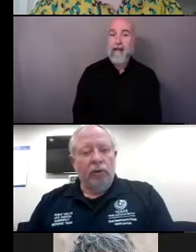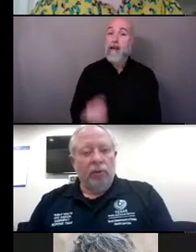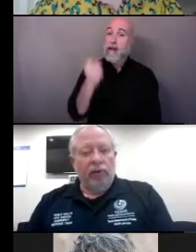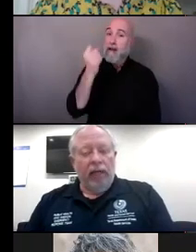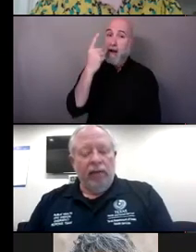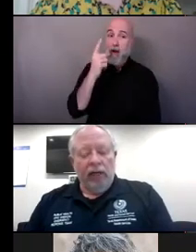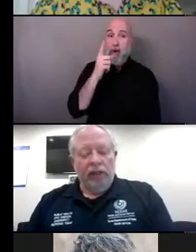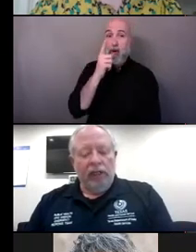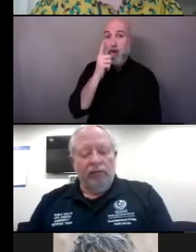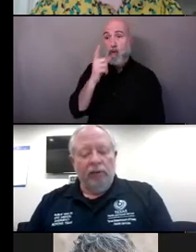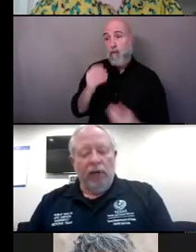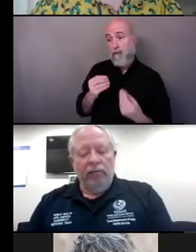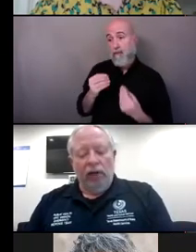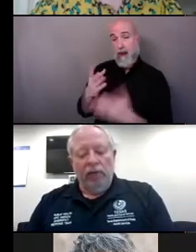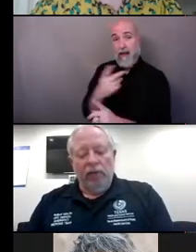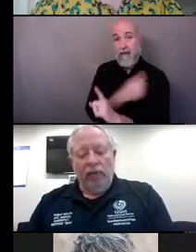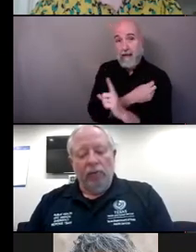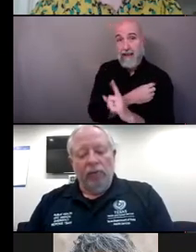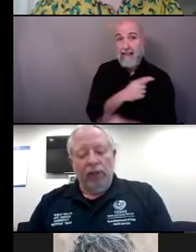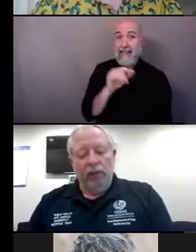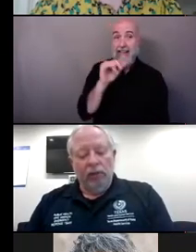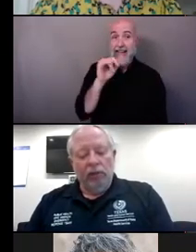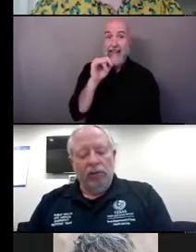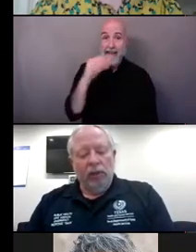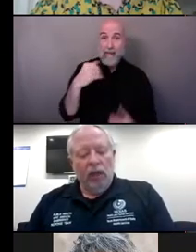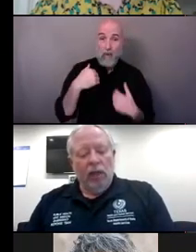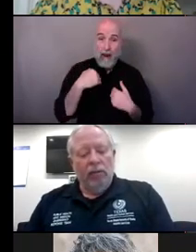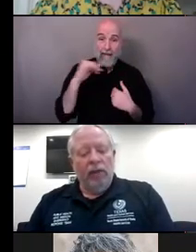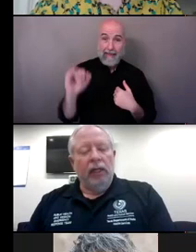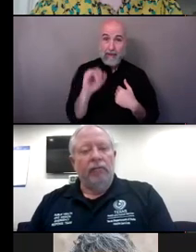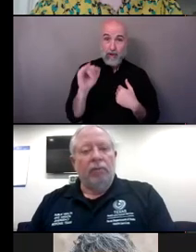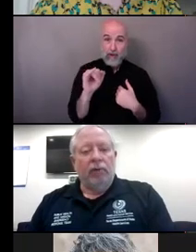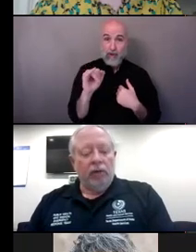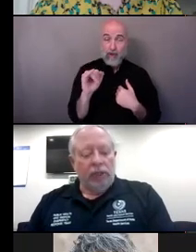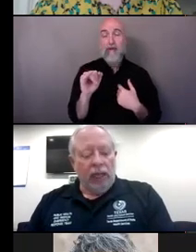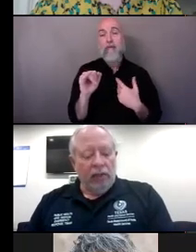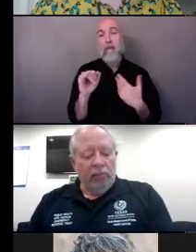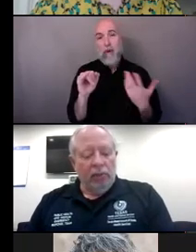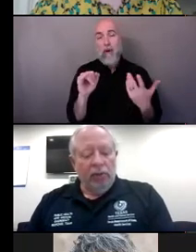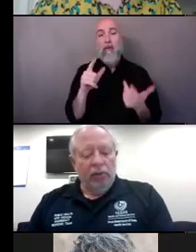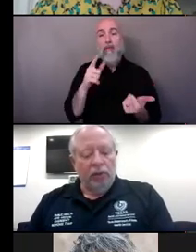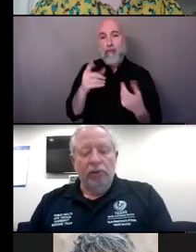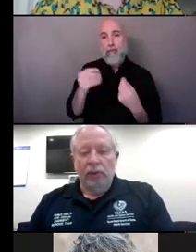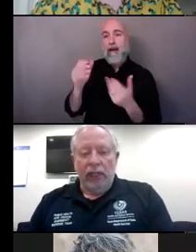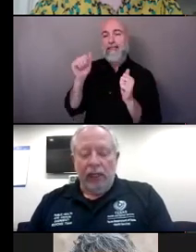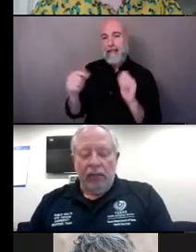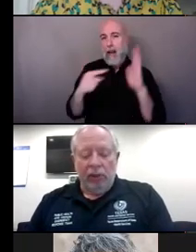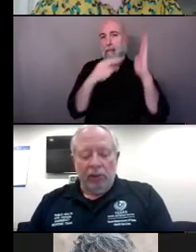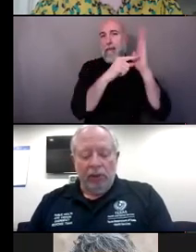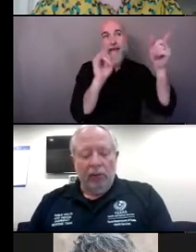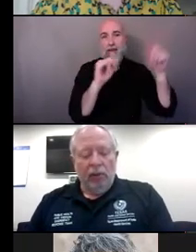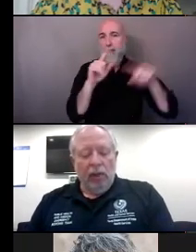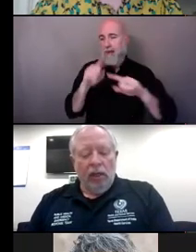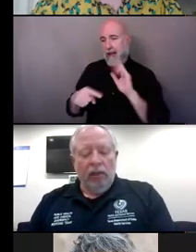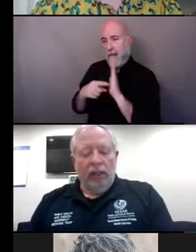the folks who provide the vaccine, if you have a form of insurance, the providers can bill the insurance, but they can't